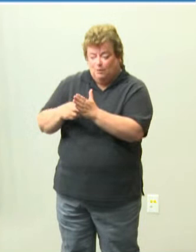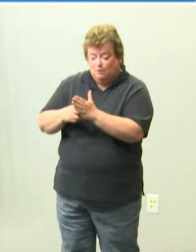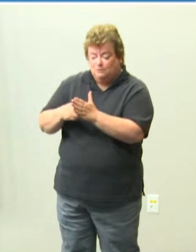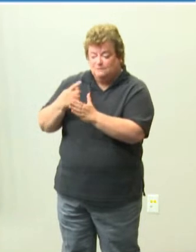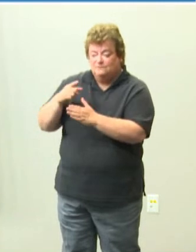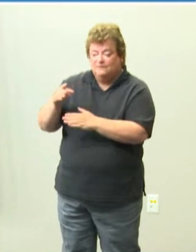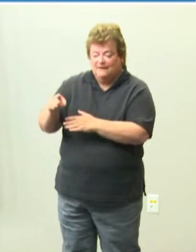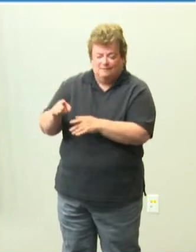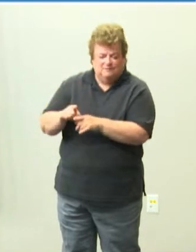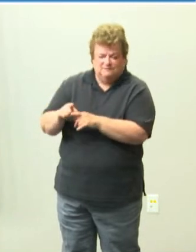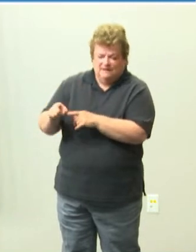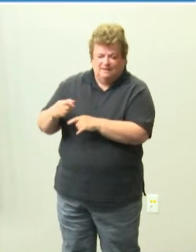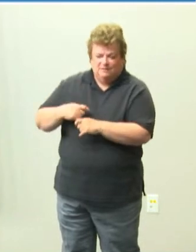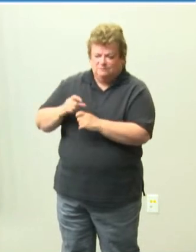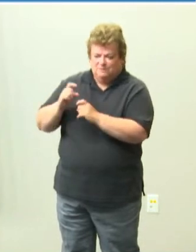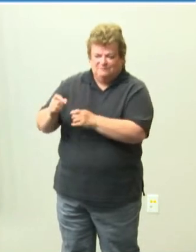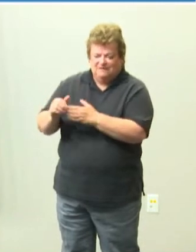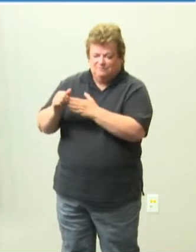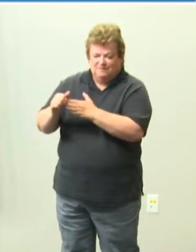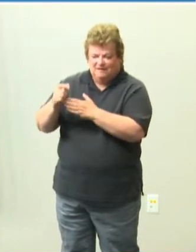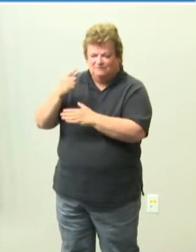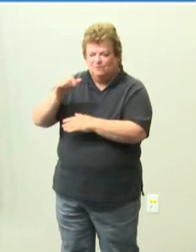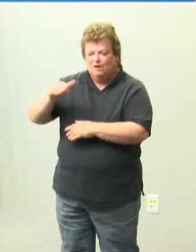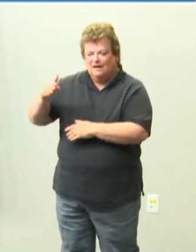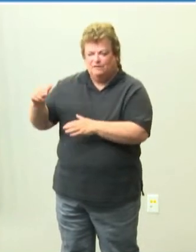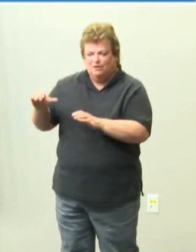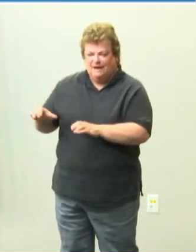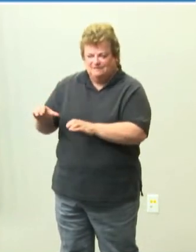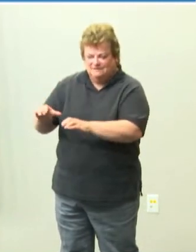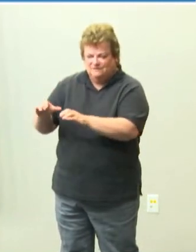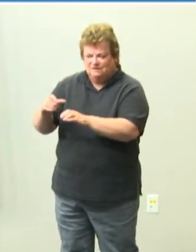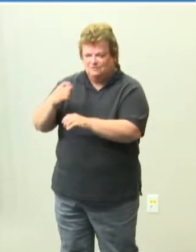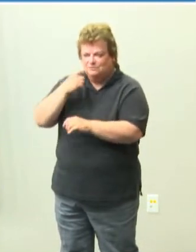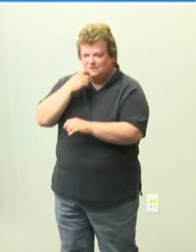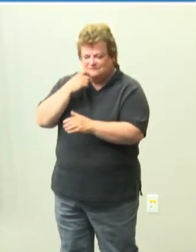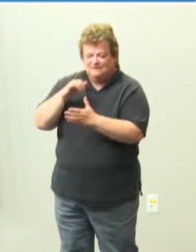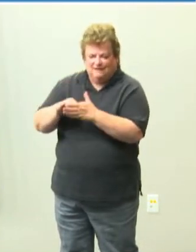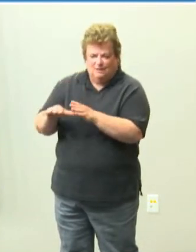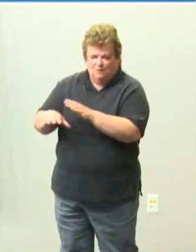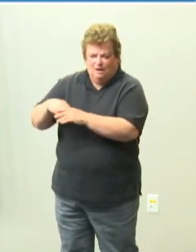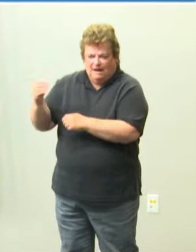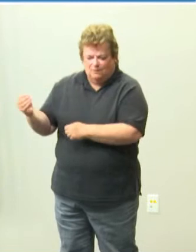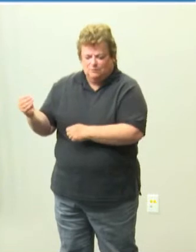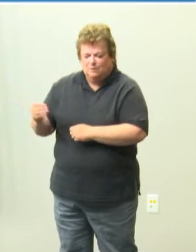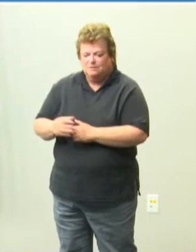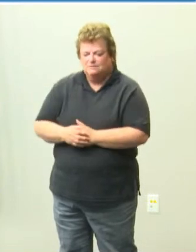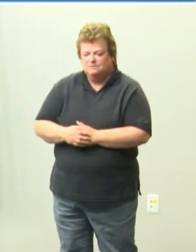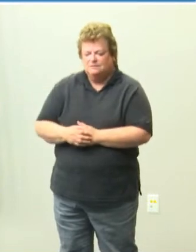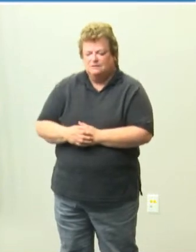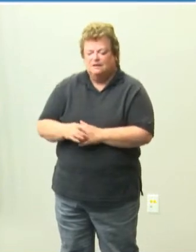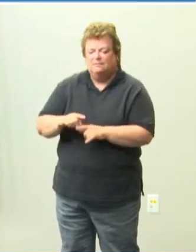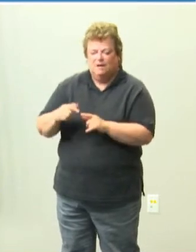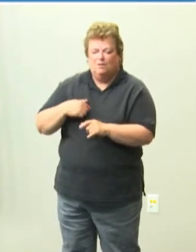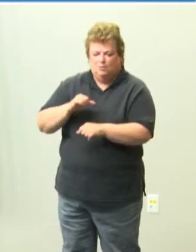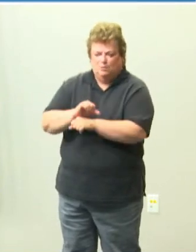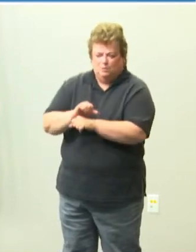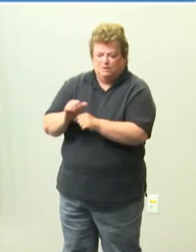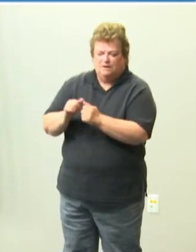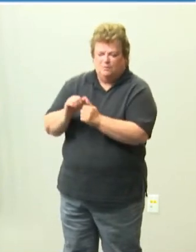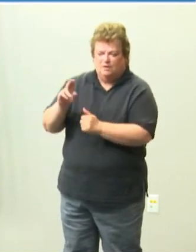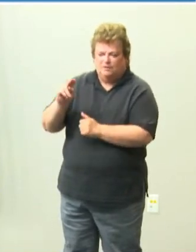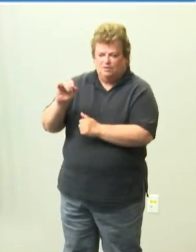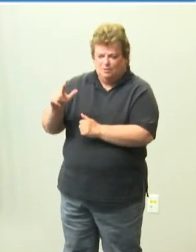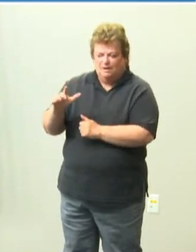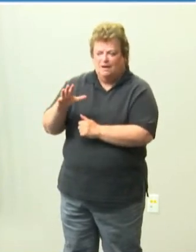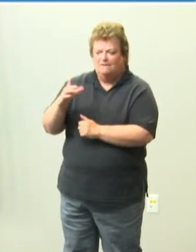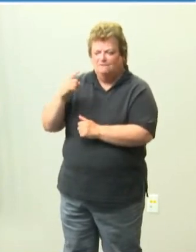for other activities they've had recently outdoors. But we are working with them both on the indoors